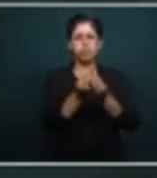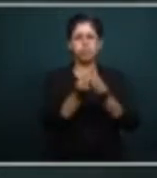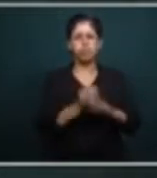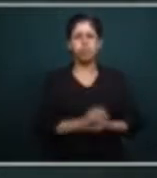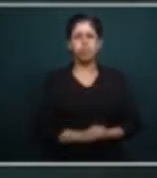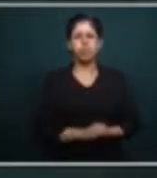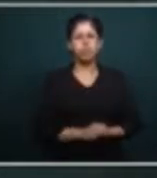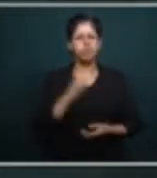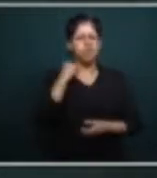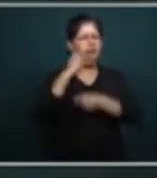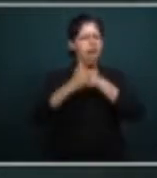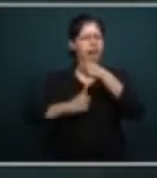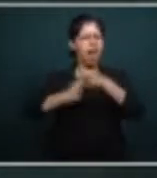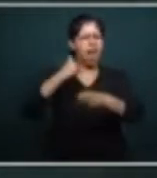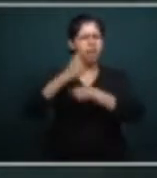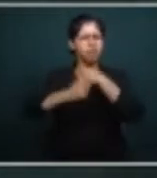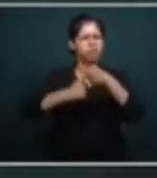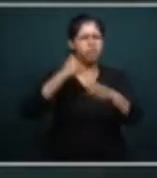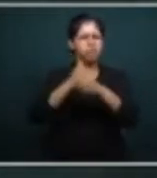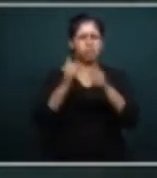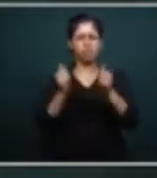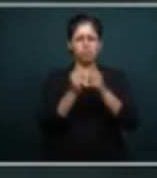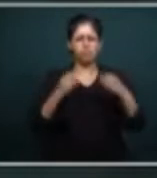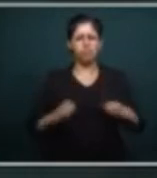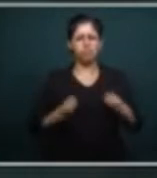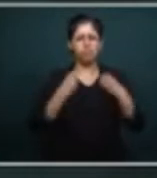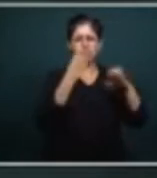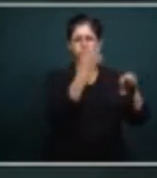cohabiting of signs.